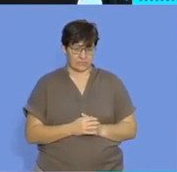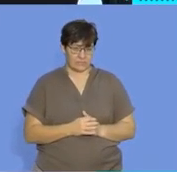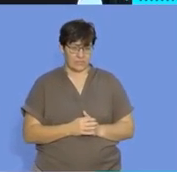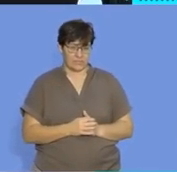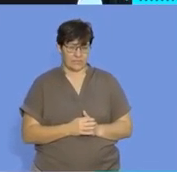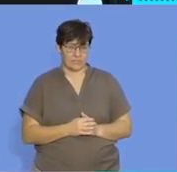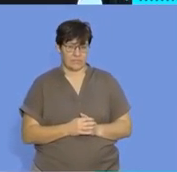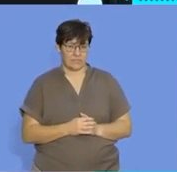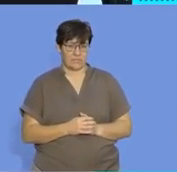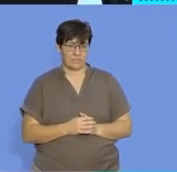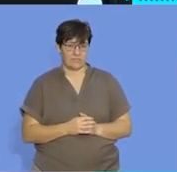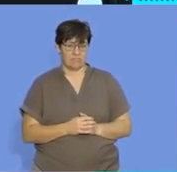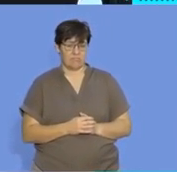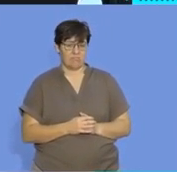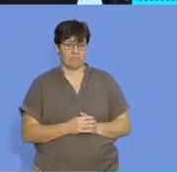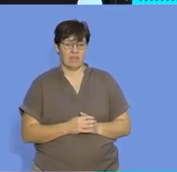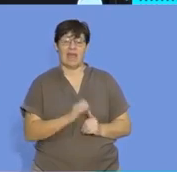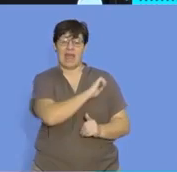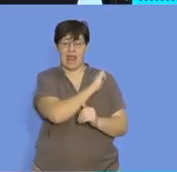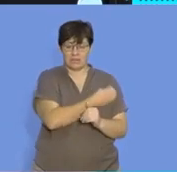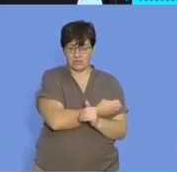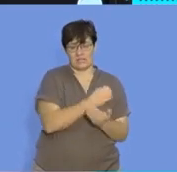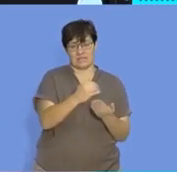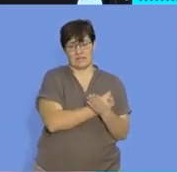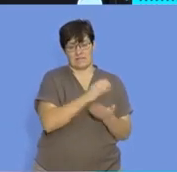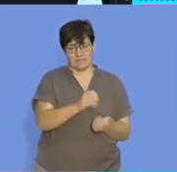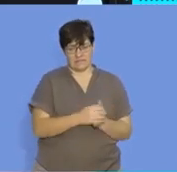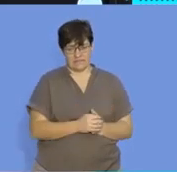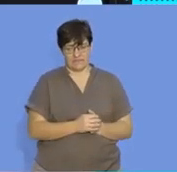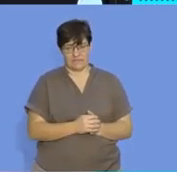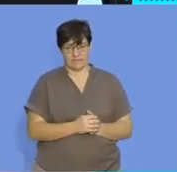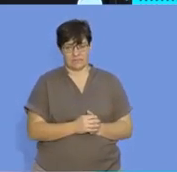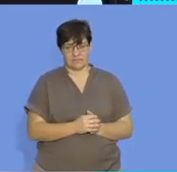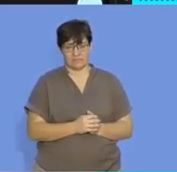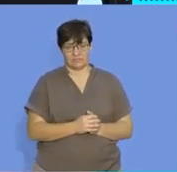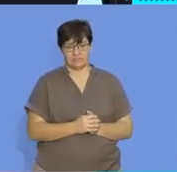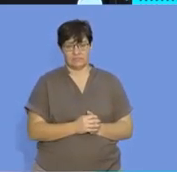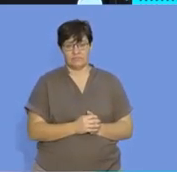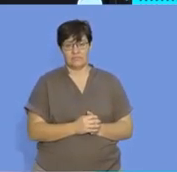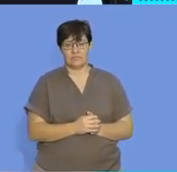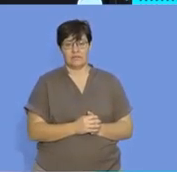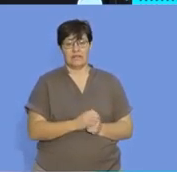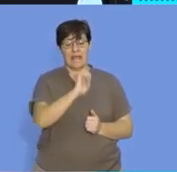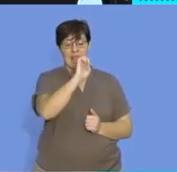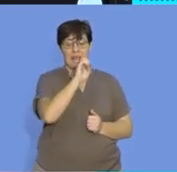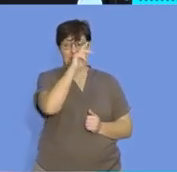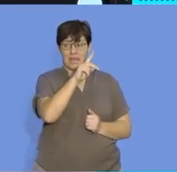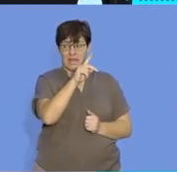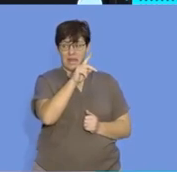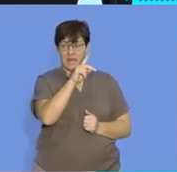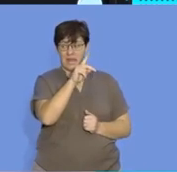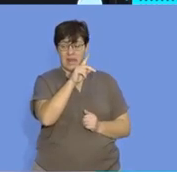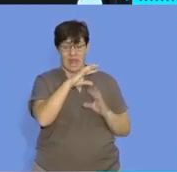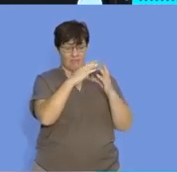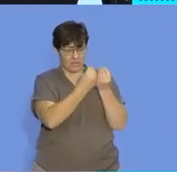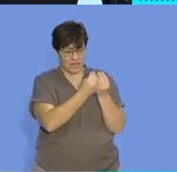because energy is conserved, that all the potential energy it has when it's at the top of its motion has